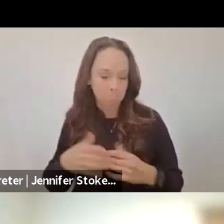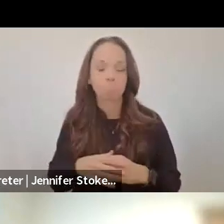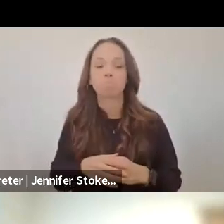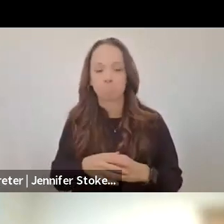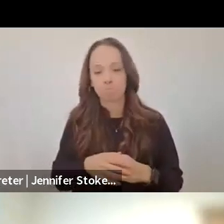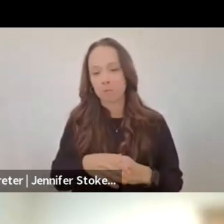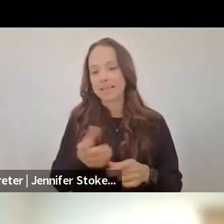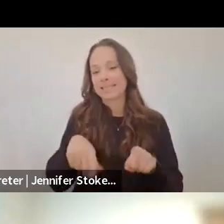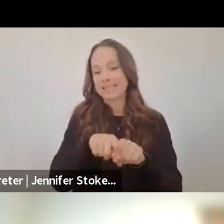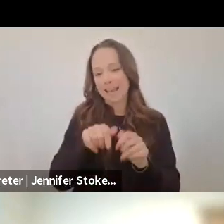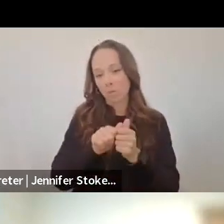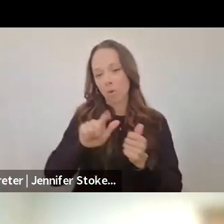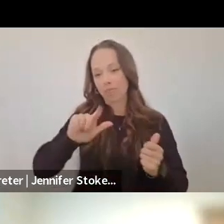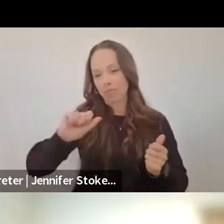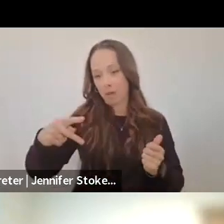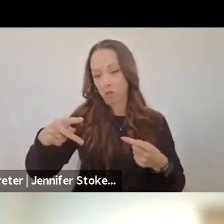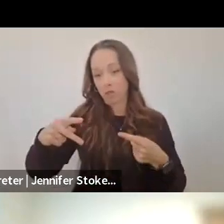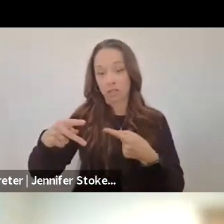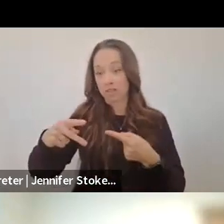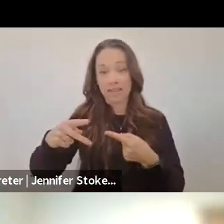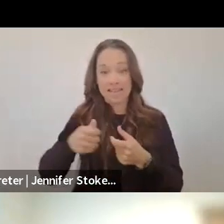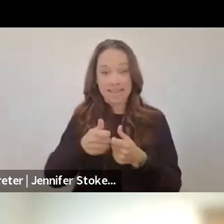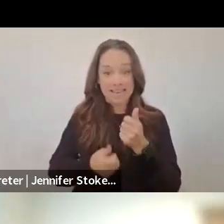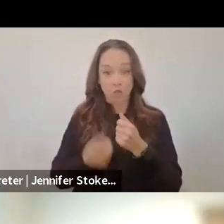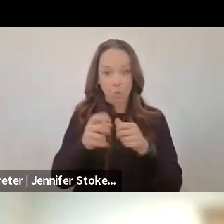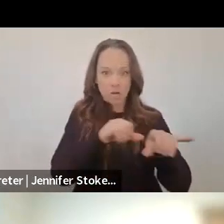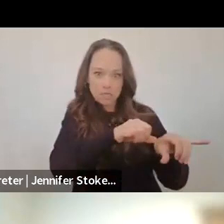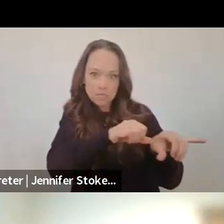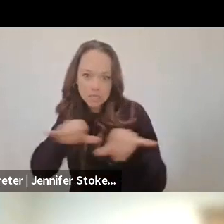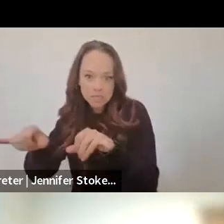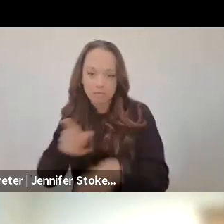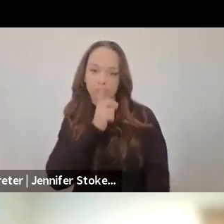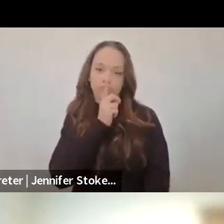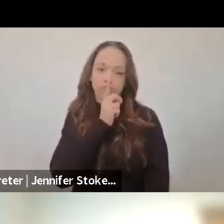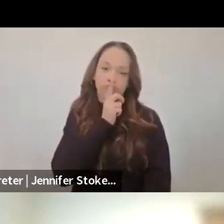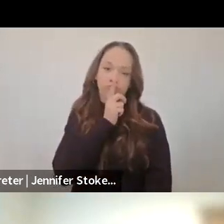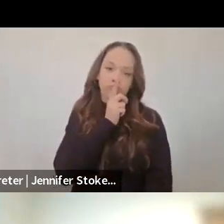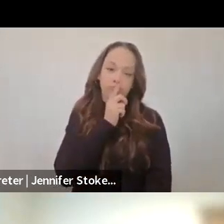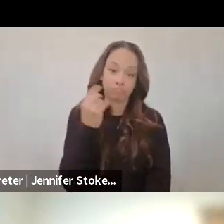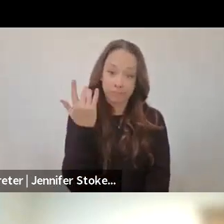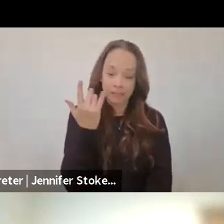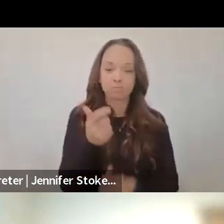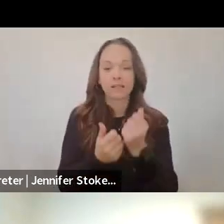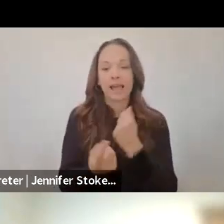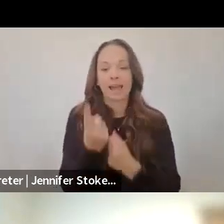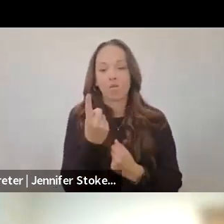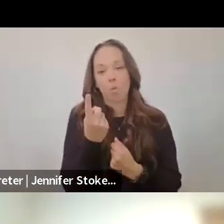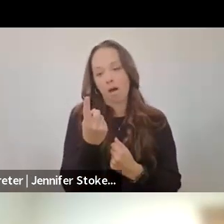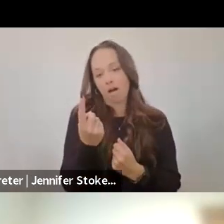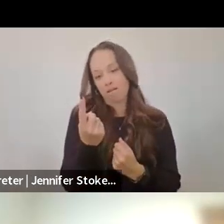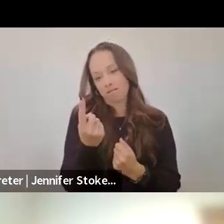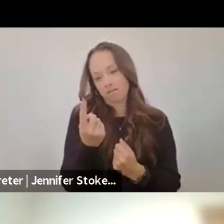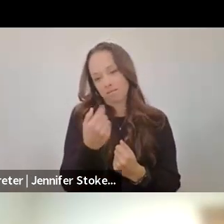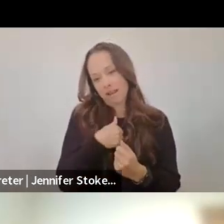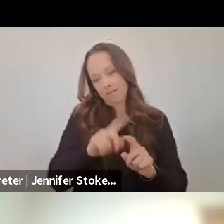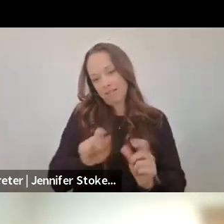access plans. No two language access plans are going to look alike because everyone is coming at it differently.